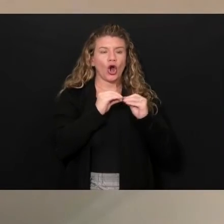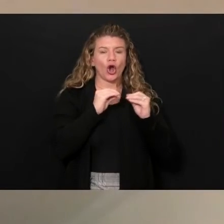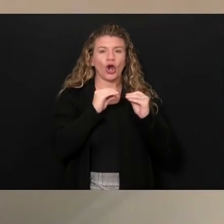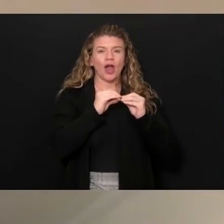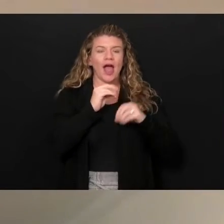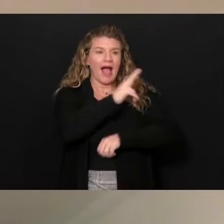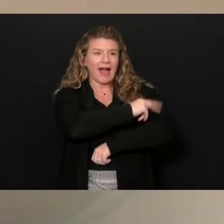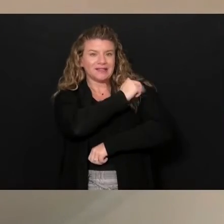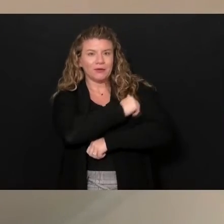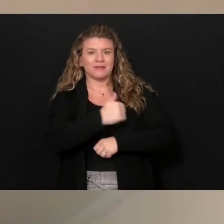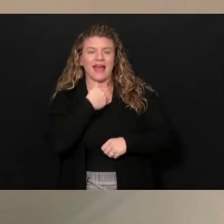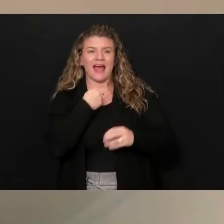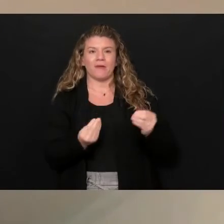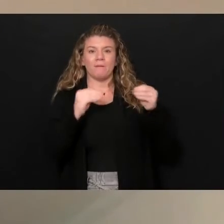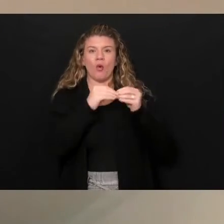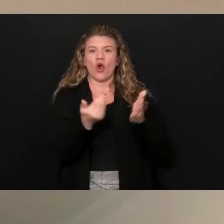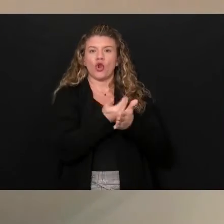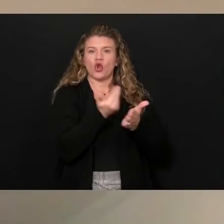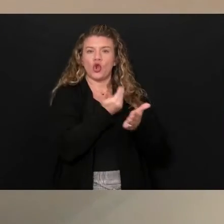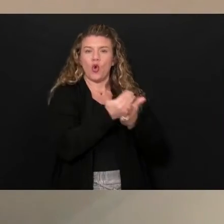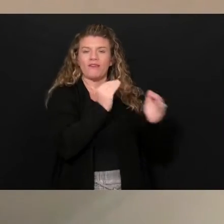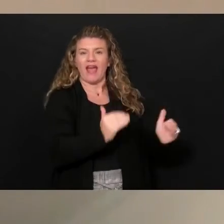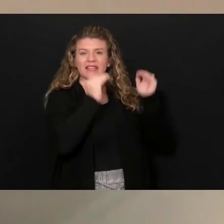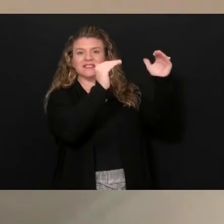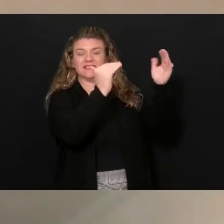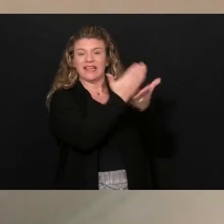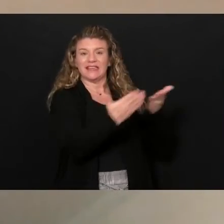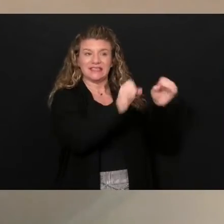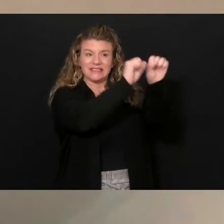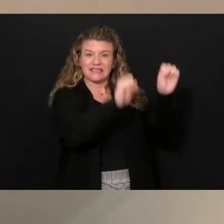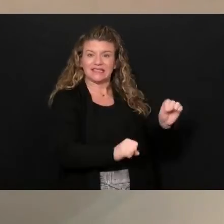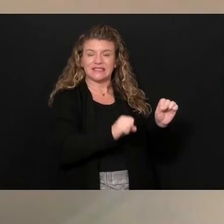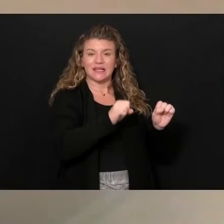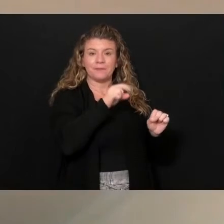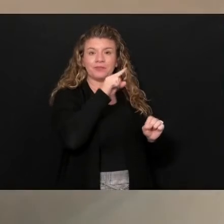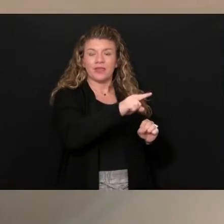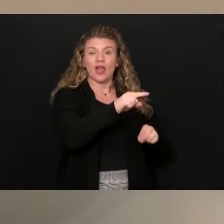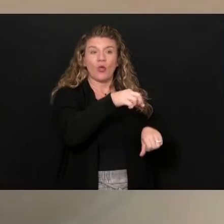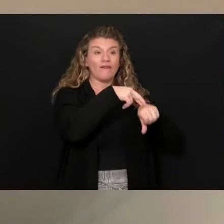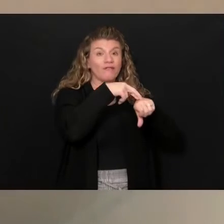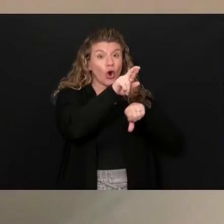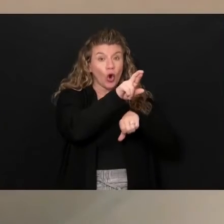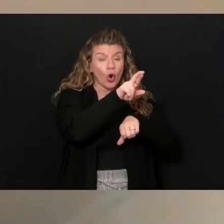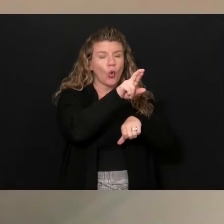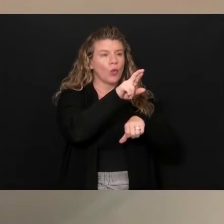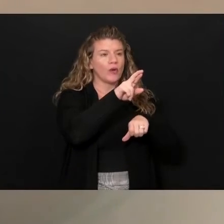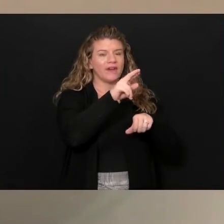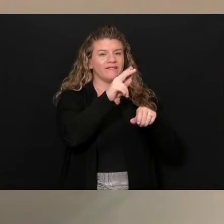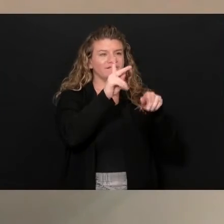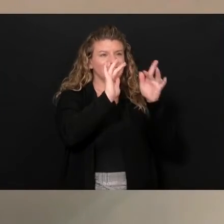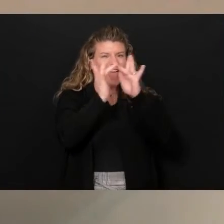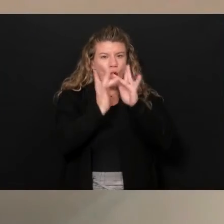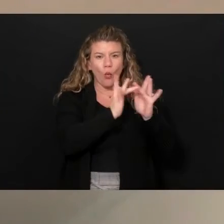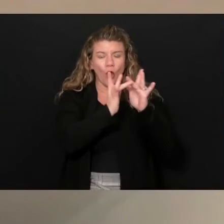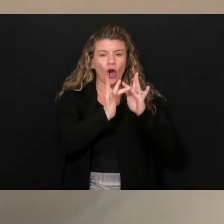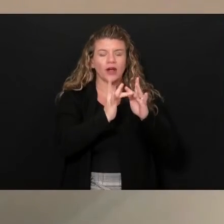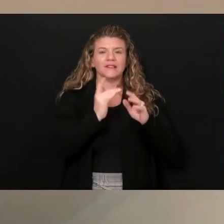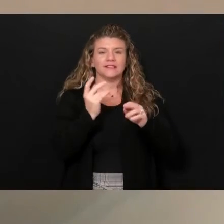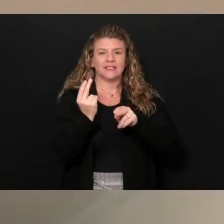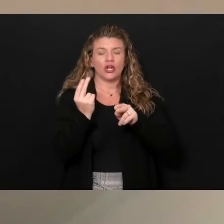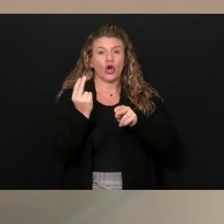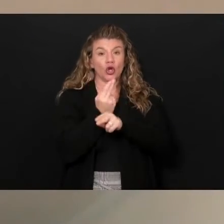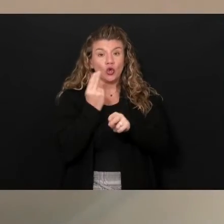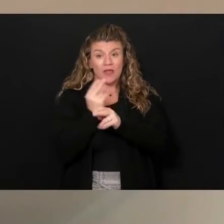our state hospital system, the referral network is always moving from the smaller hospitals